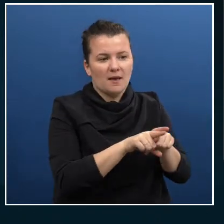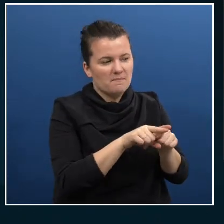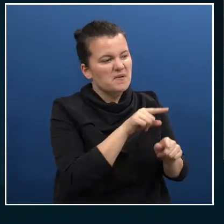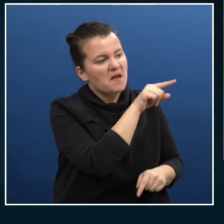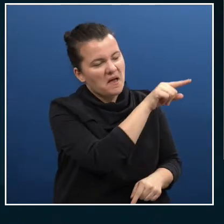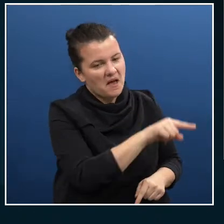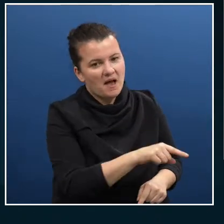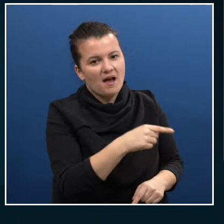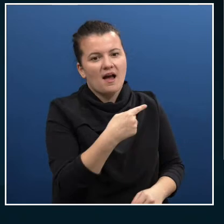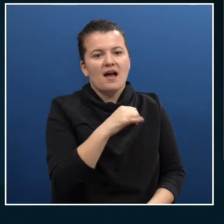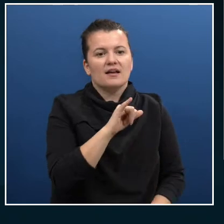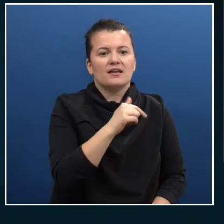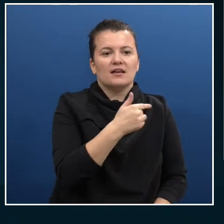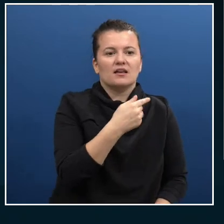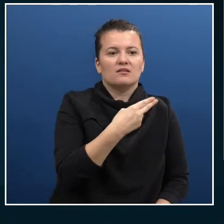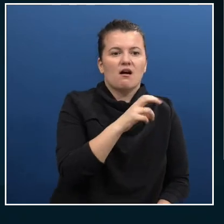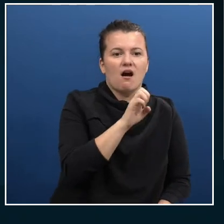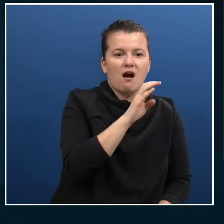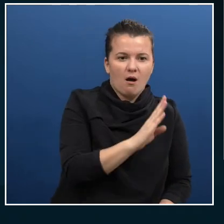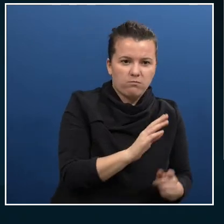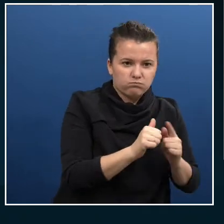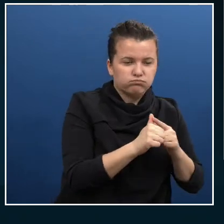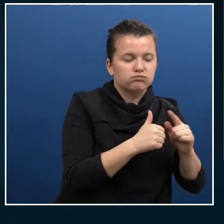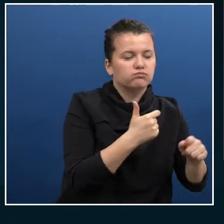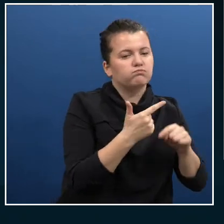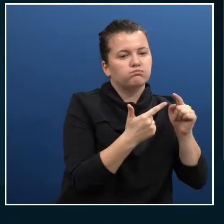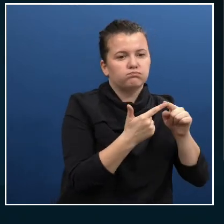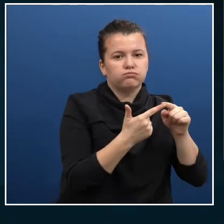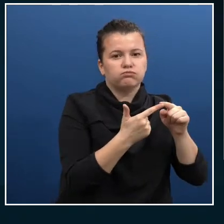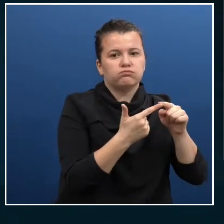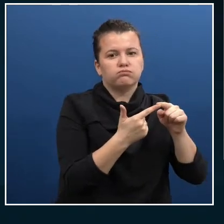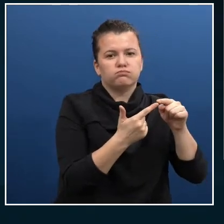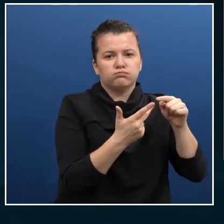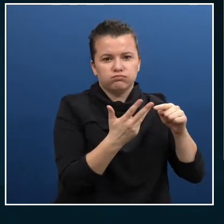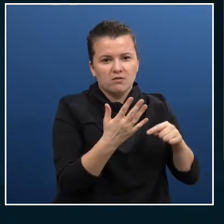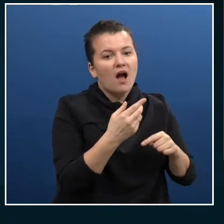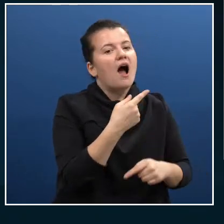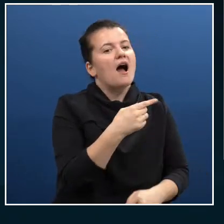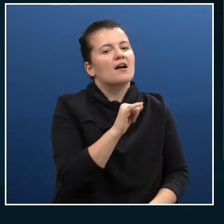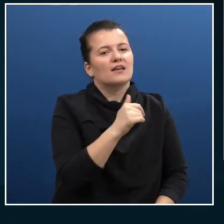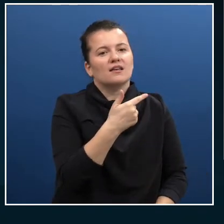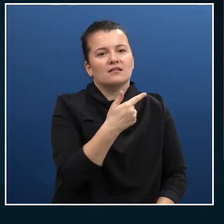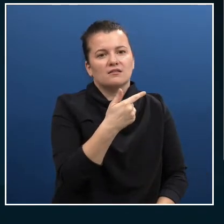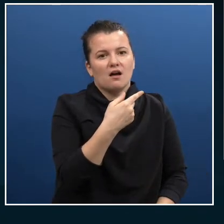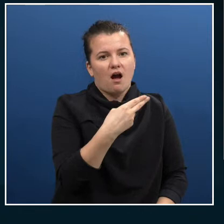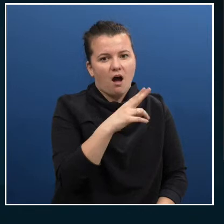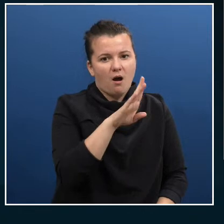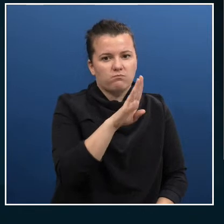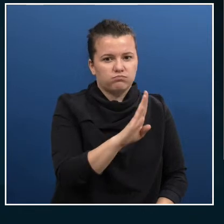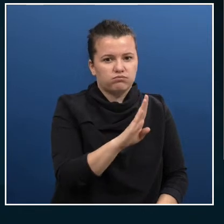from GitHub. Many people put it also on GitHub pages.